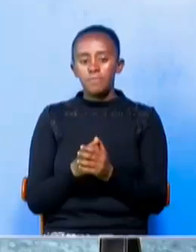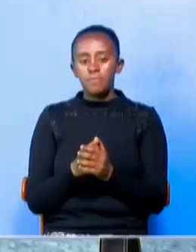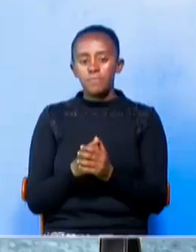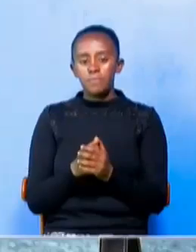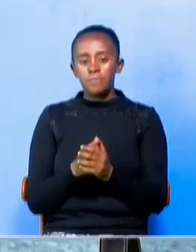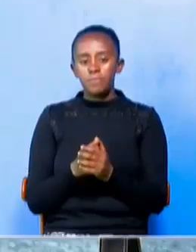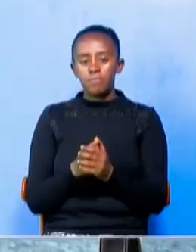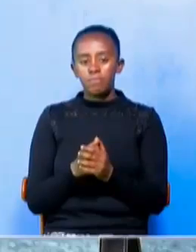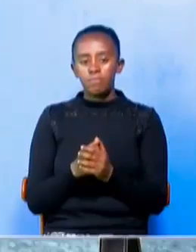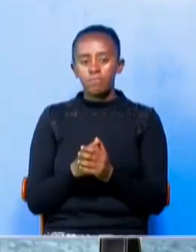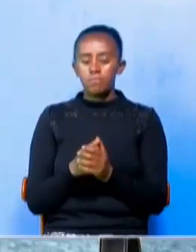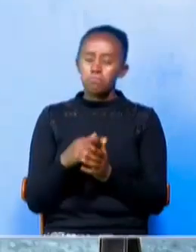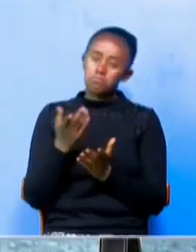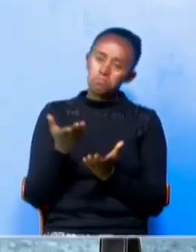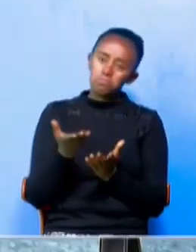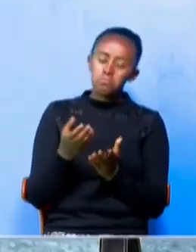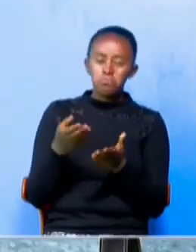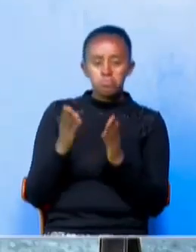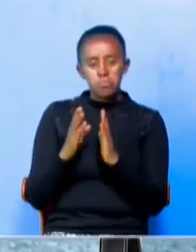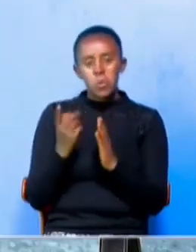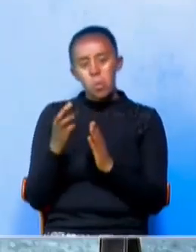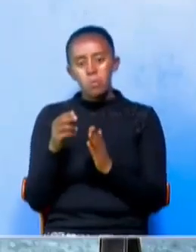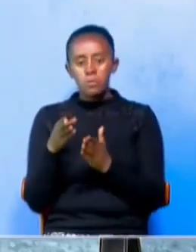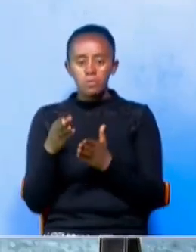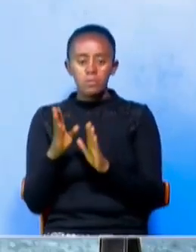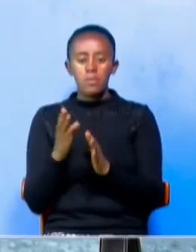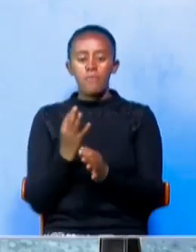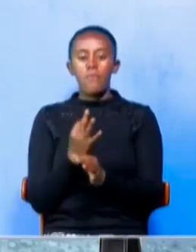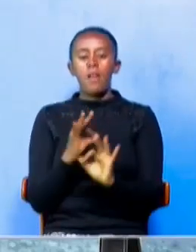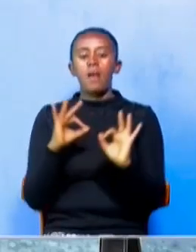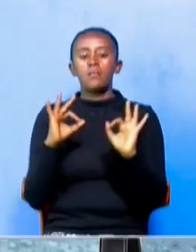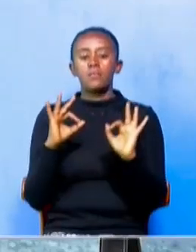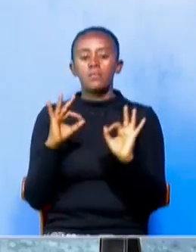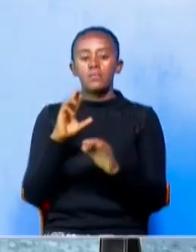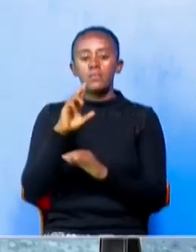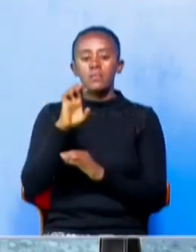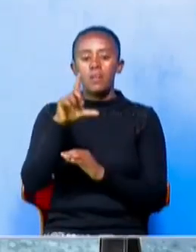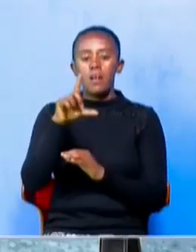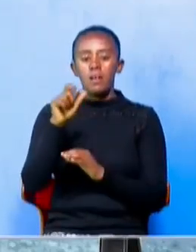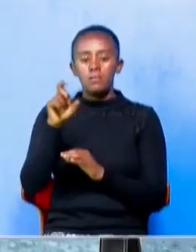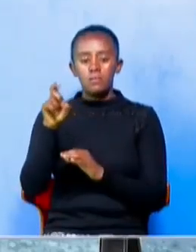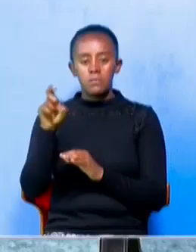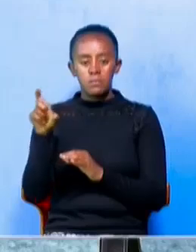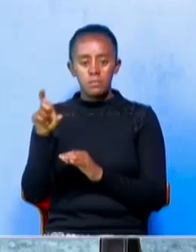Any can. Yeah. He let him or he let her relax. Greeting is